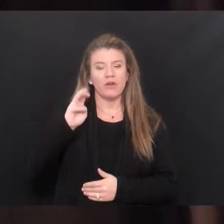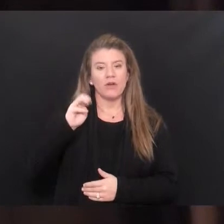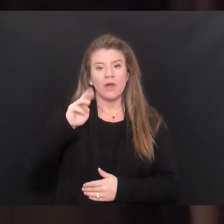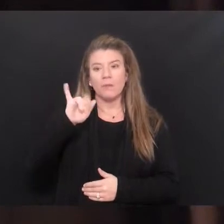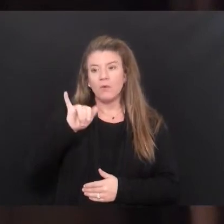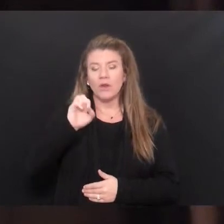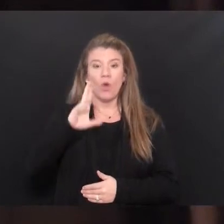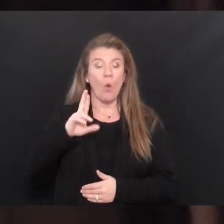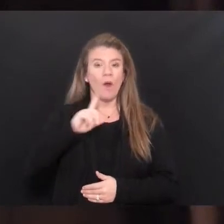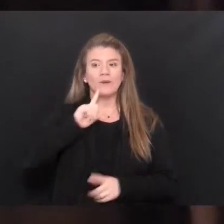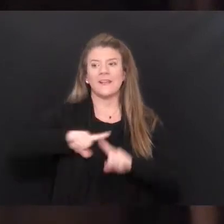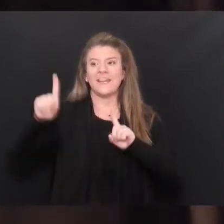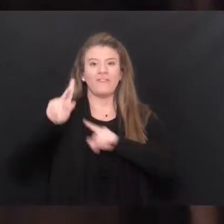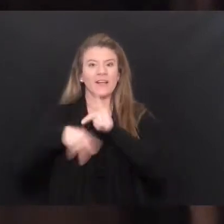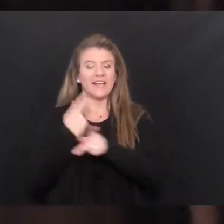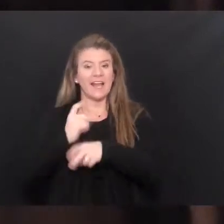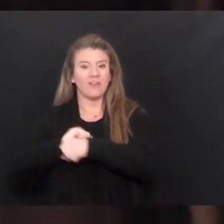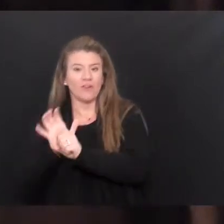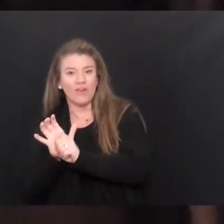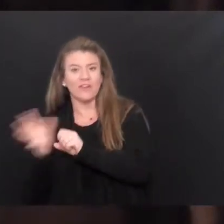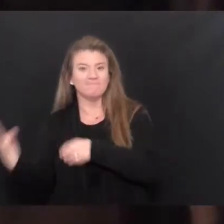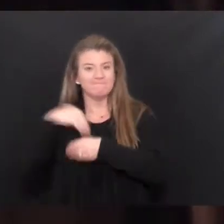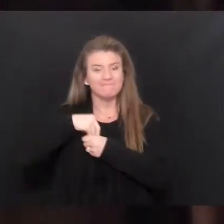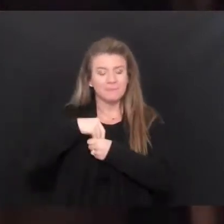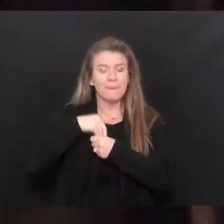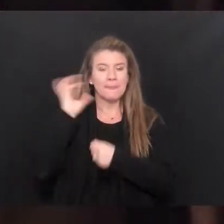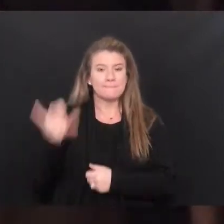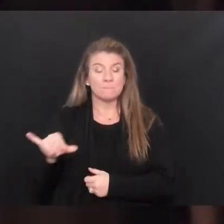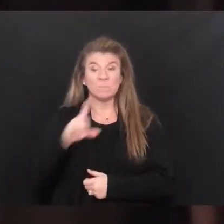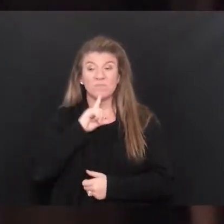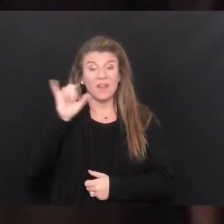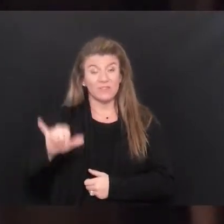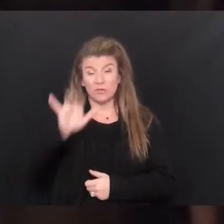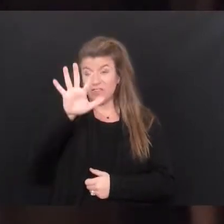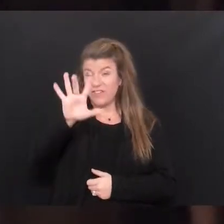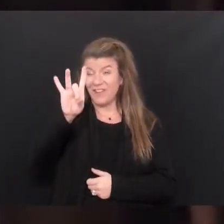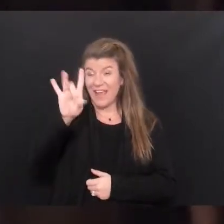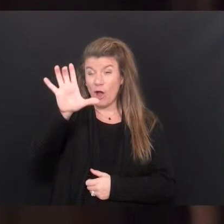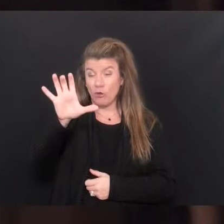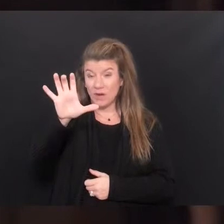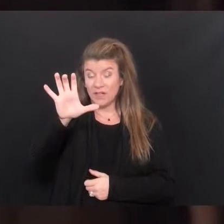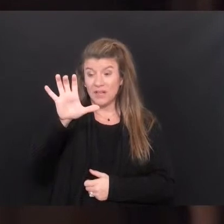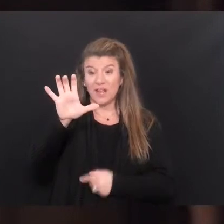viruses are at play. Of those 5,800,